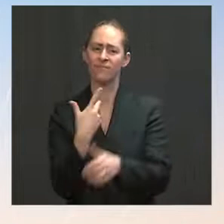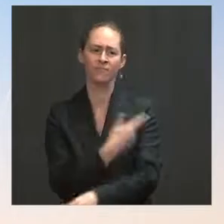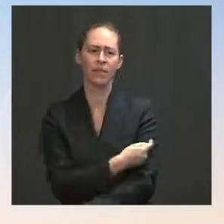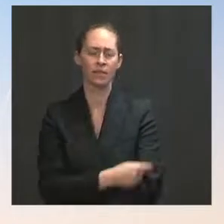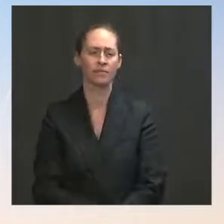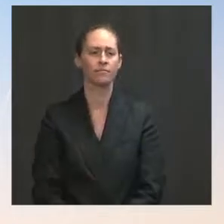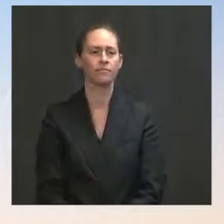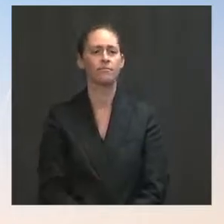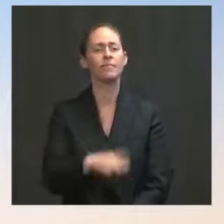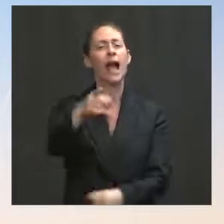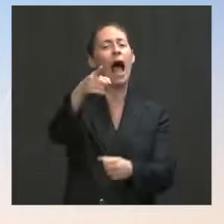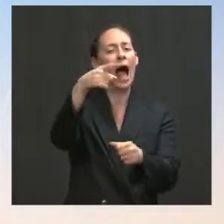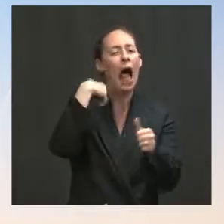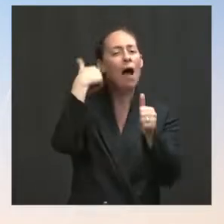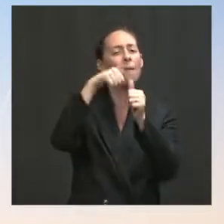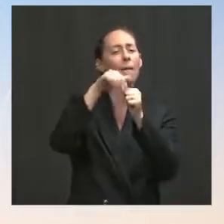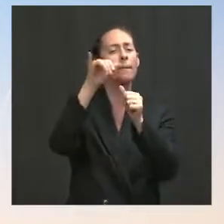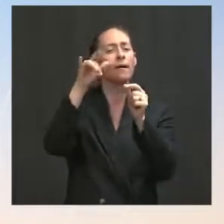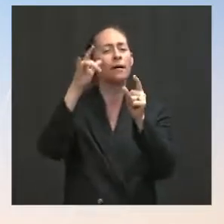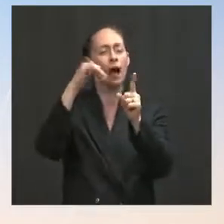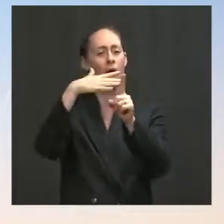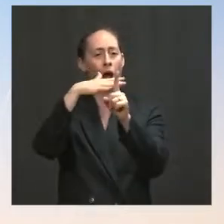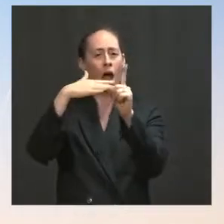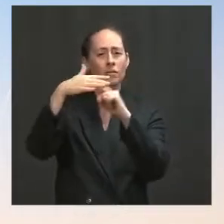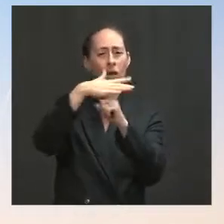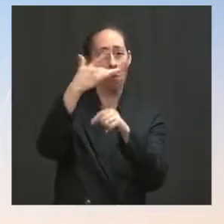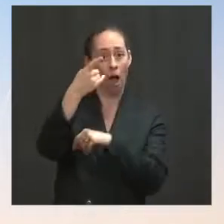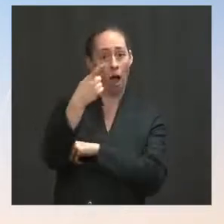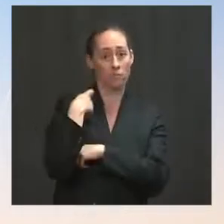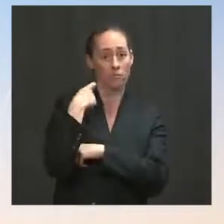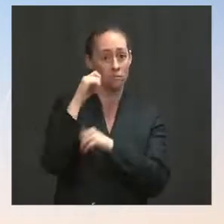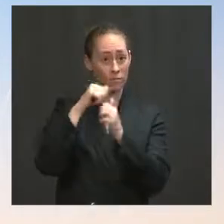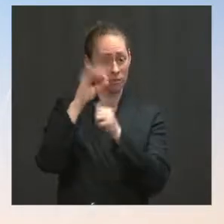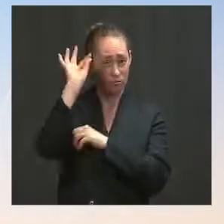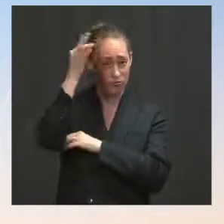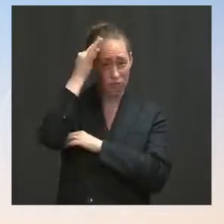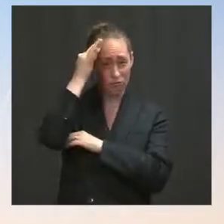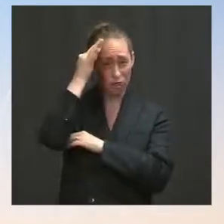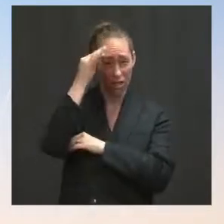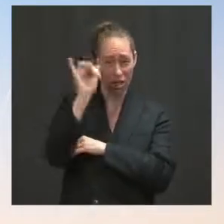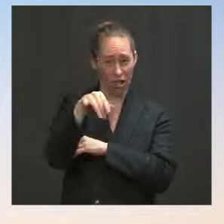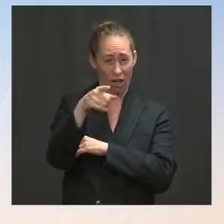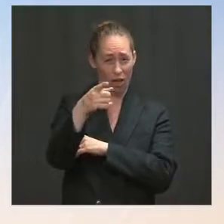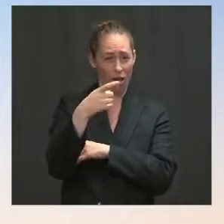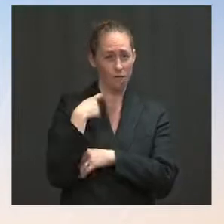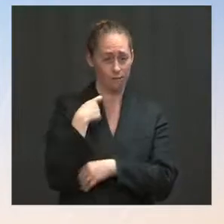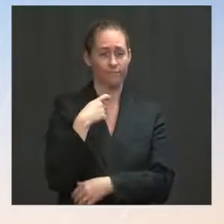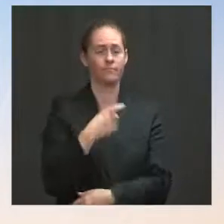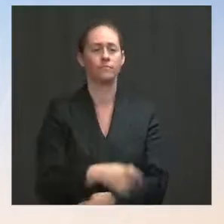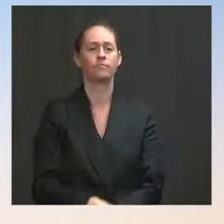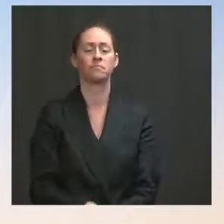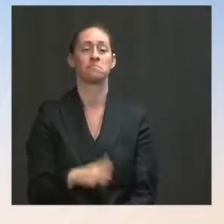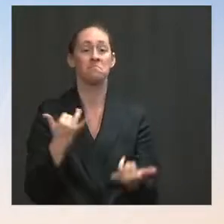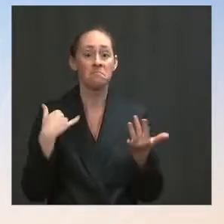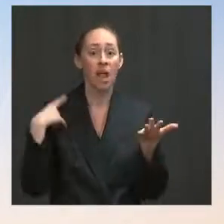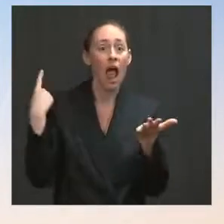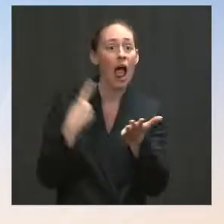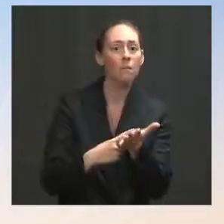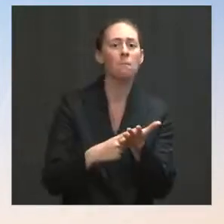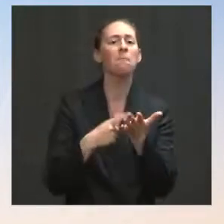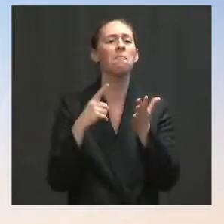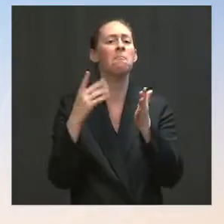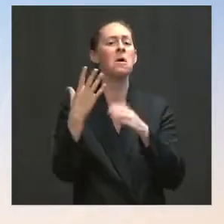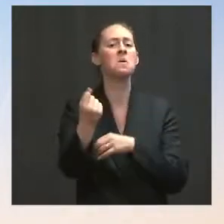it was about federal mandates, I believe. Correct me if I'm wrong. That's not a decision that we are making. That is